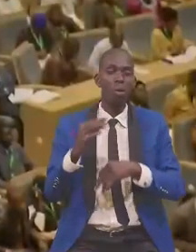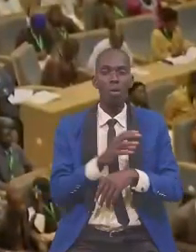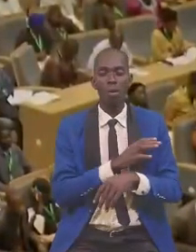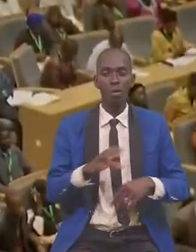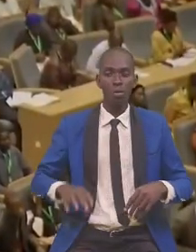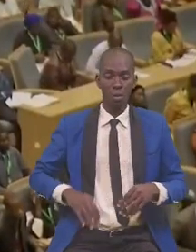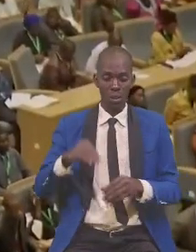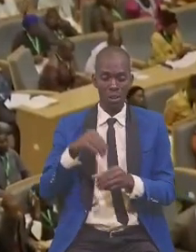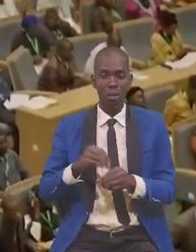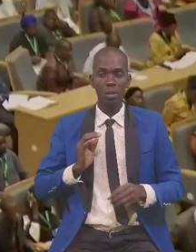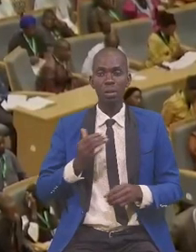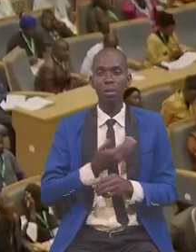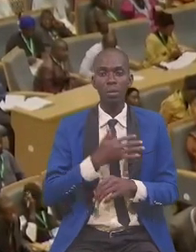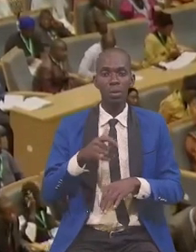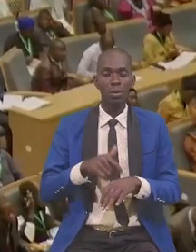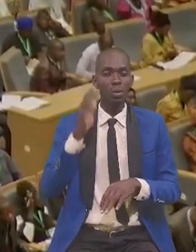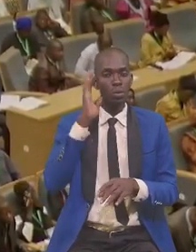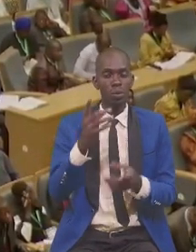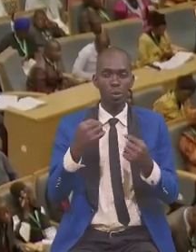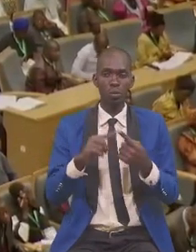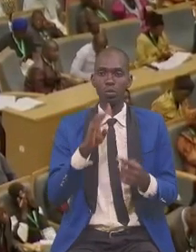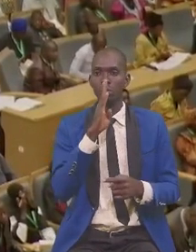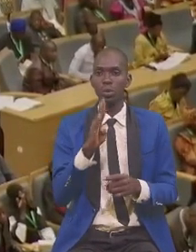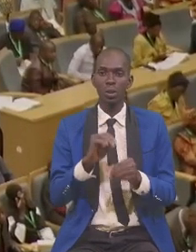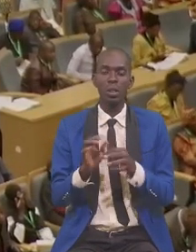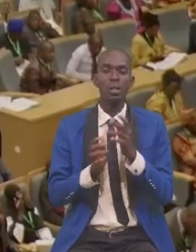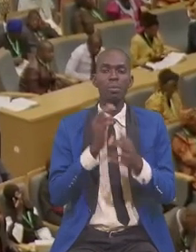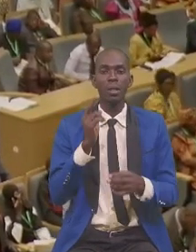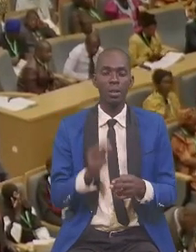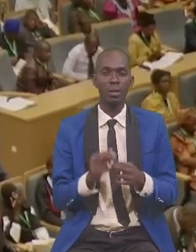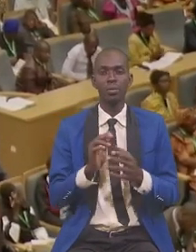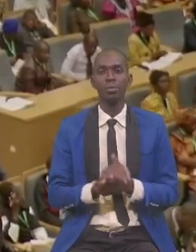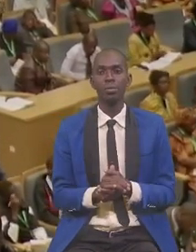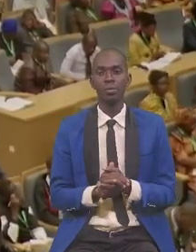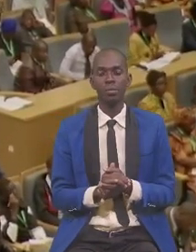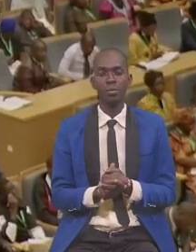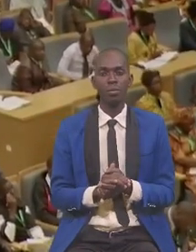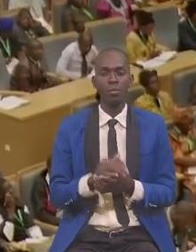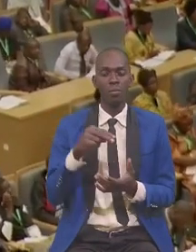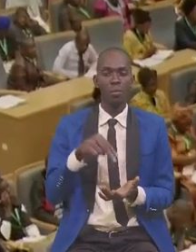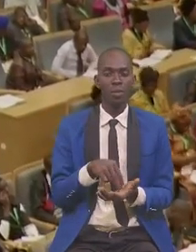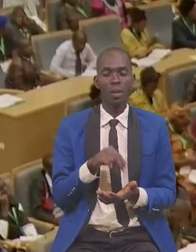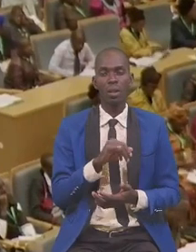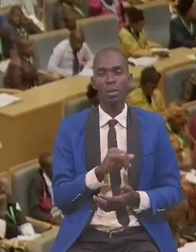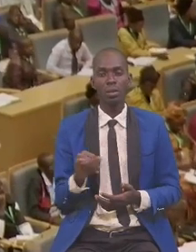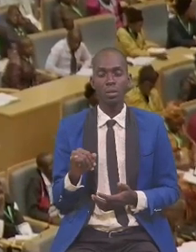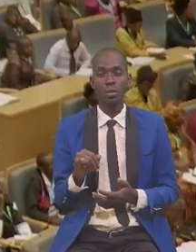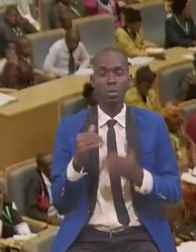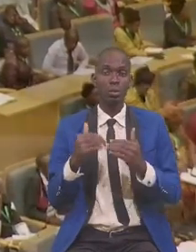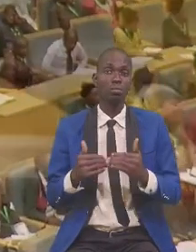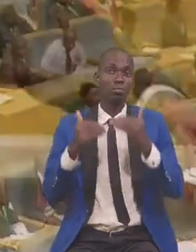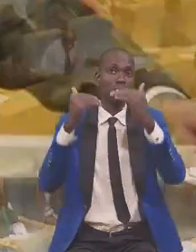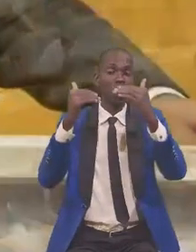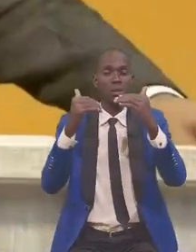our time will be fulfilled in Jesus' name. Expanding limits